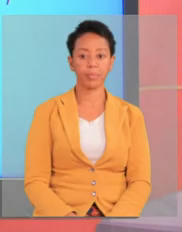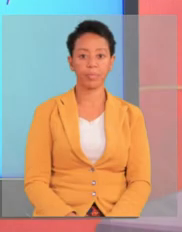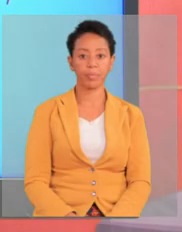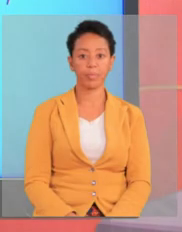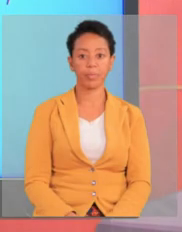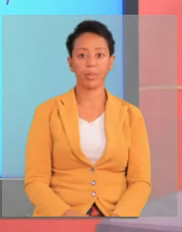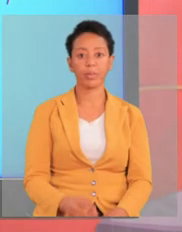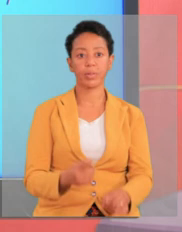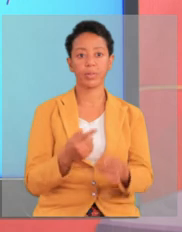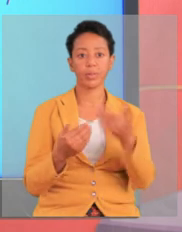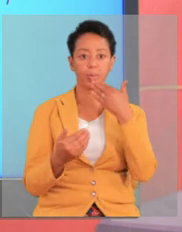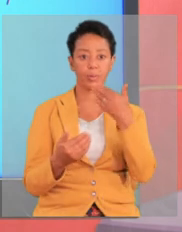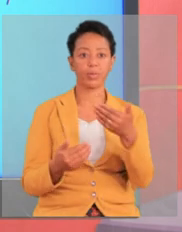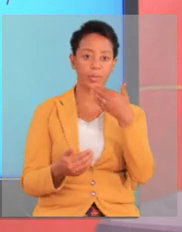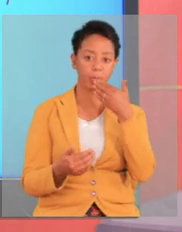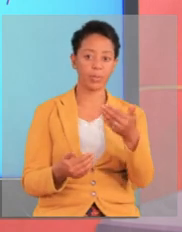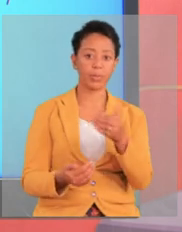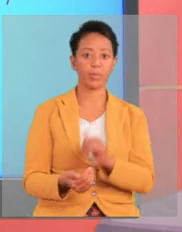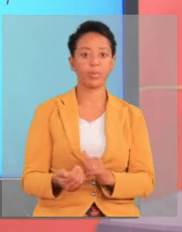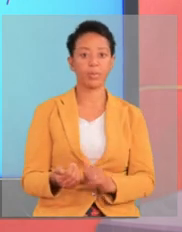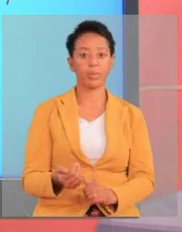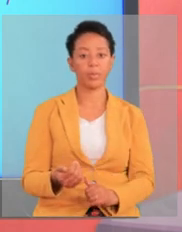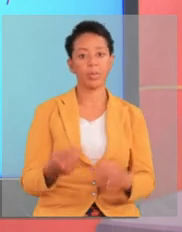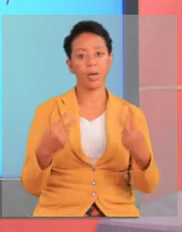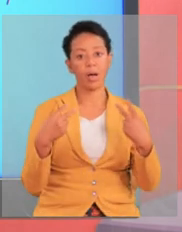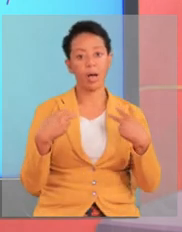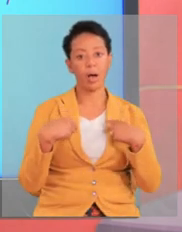It's good? Thank you. Have you forgotten?